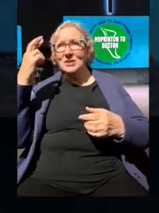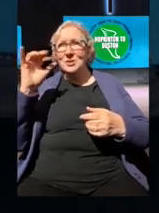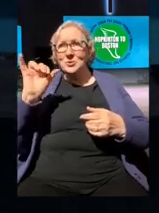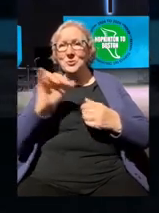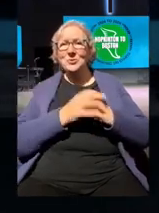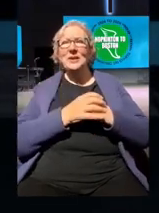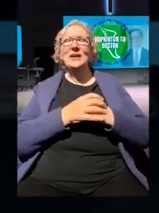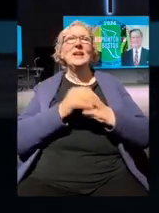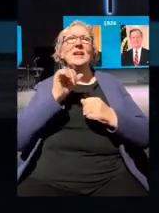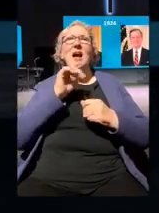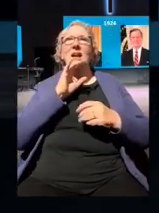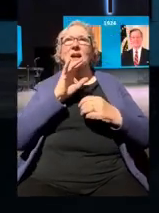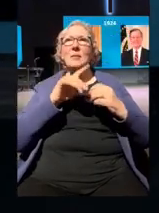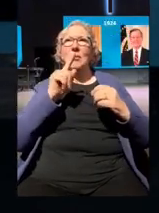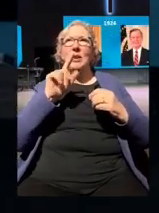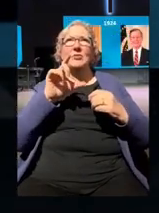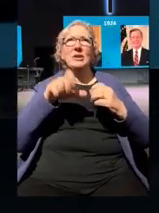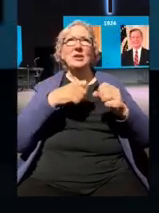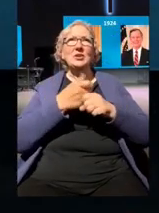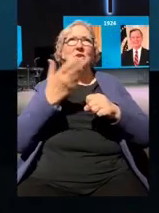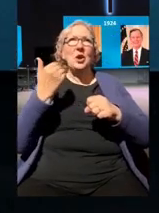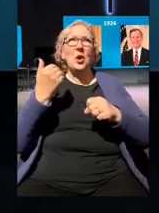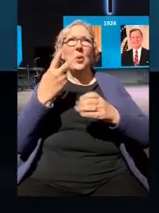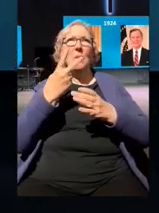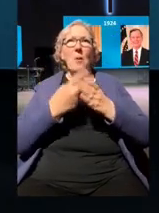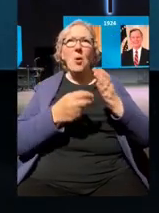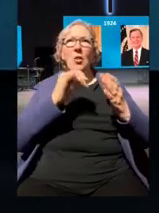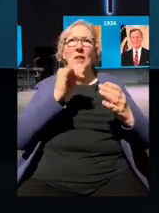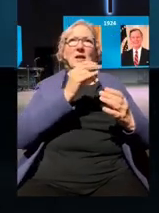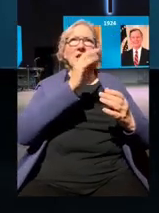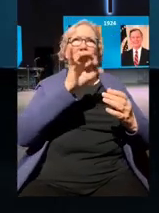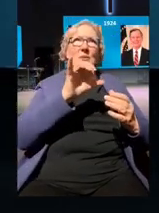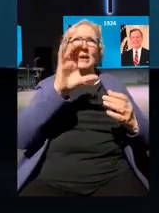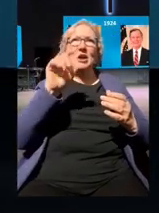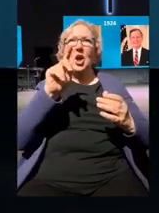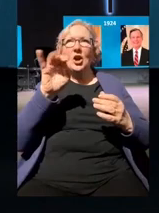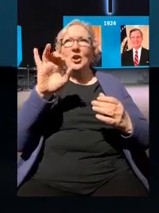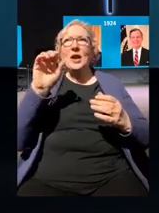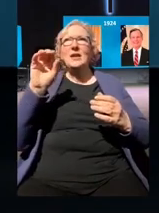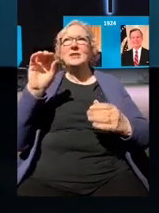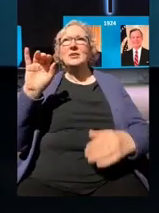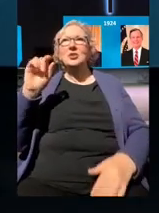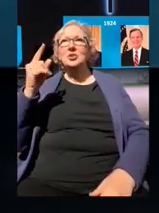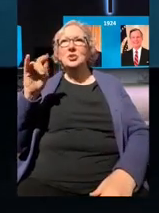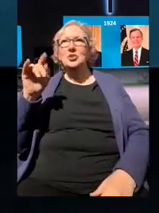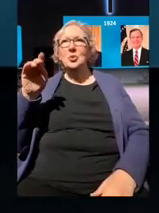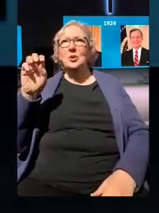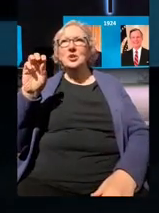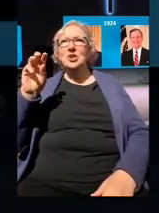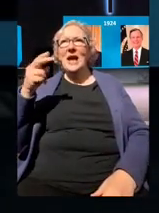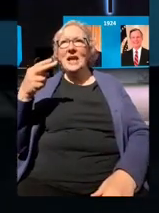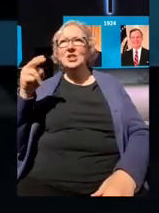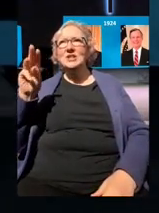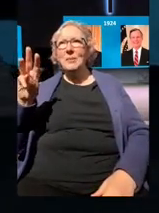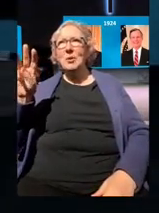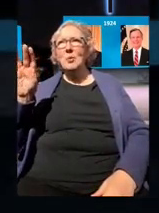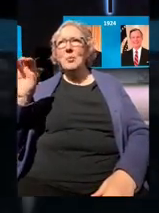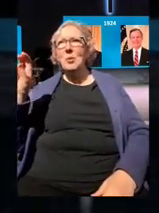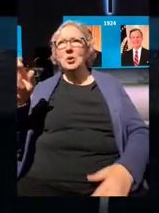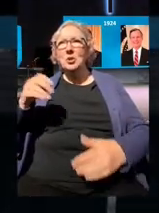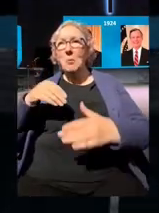I'm not talking about that 100 years ago, both Jimmy Carter and George H.W. Bush were born, right? I'm not talking about that. I'm not talking about